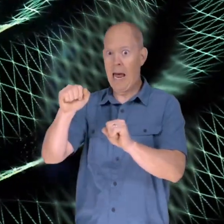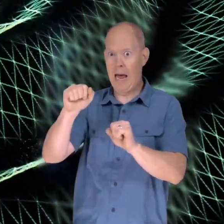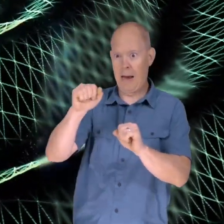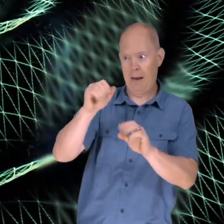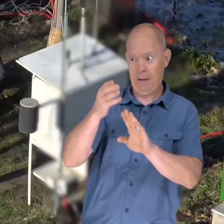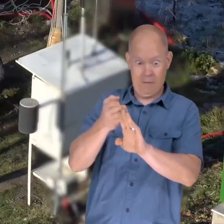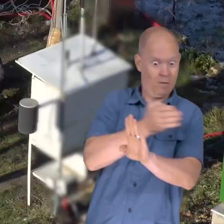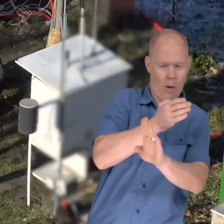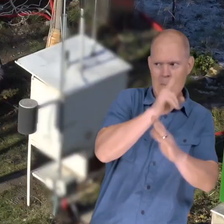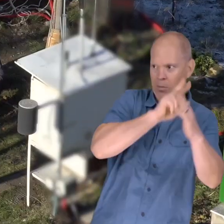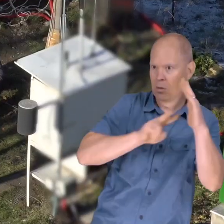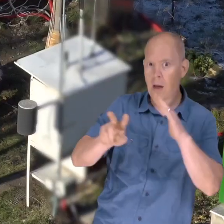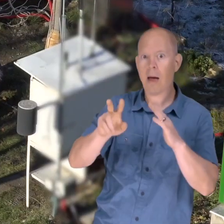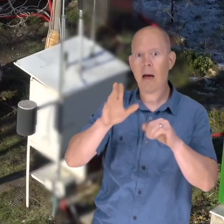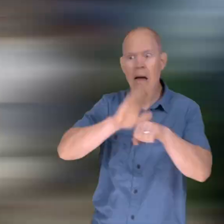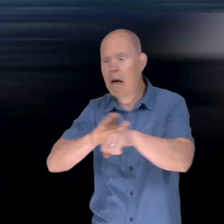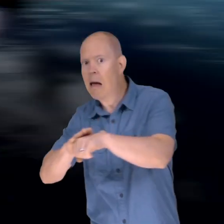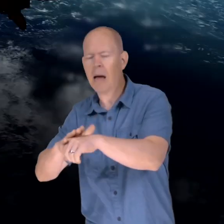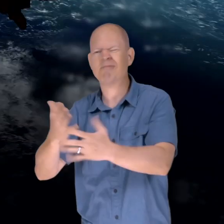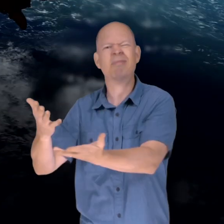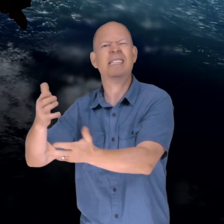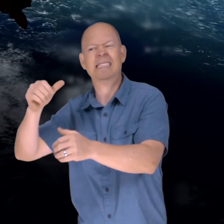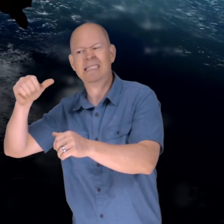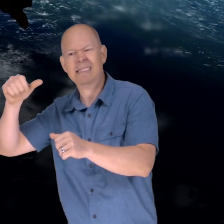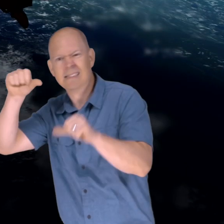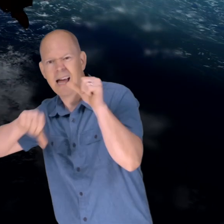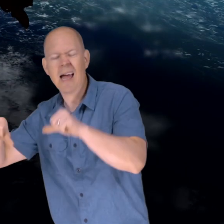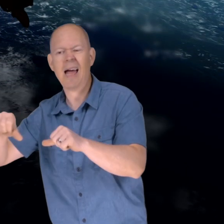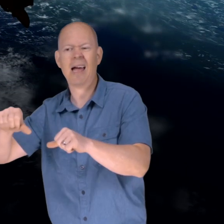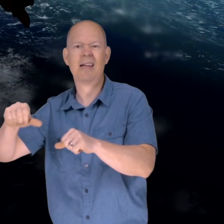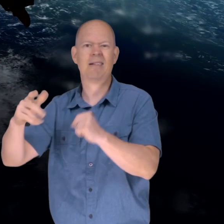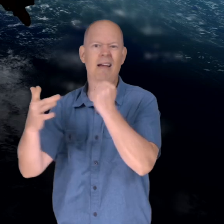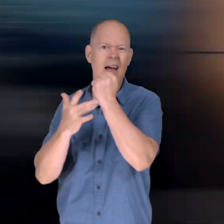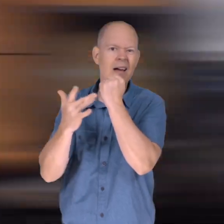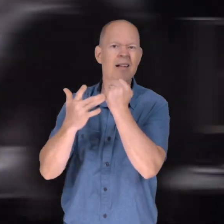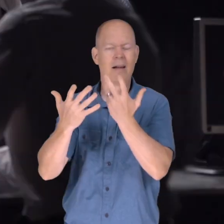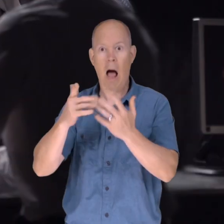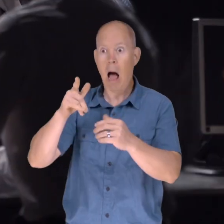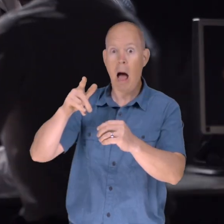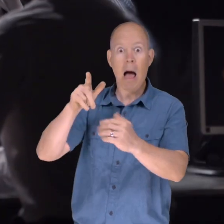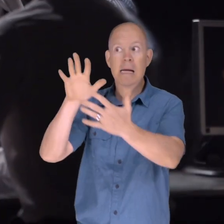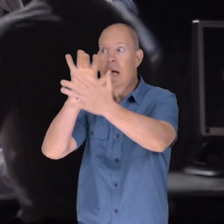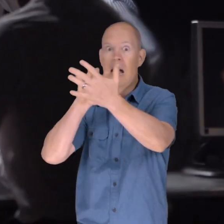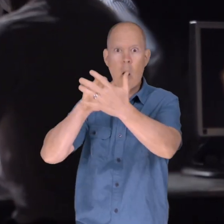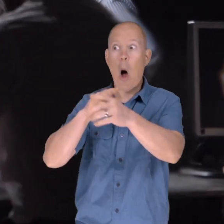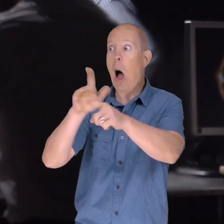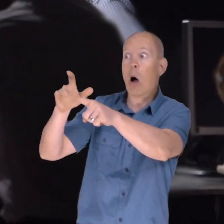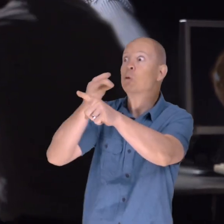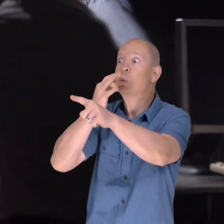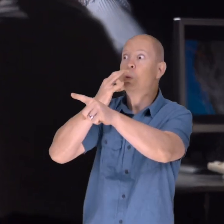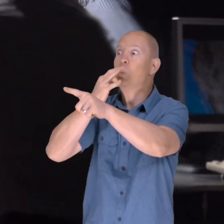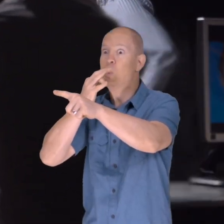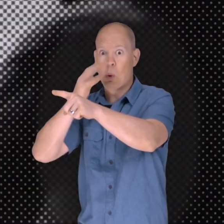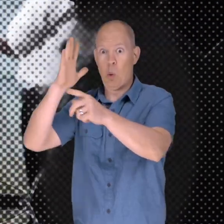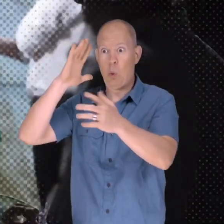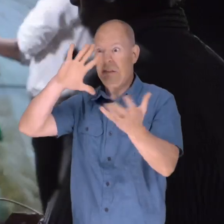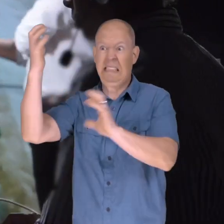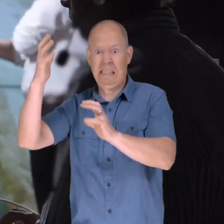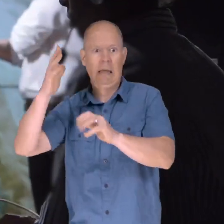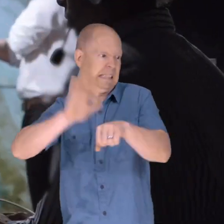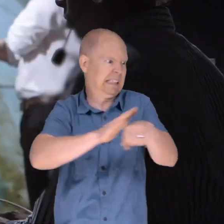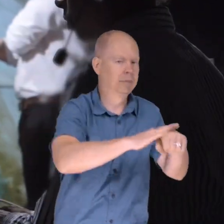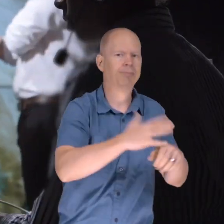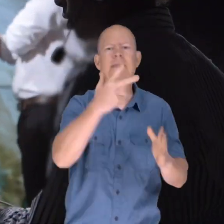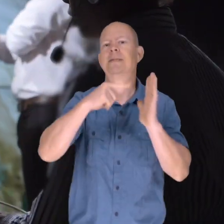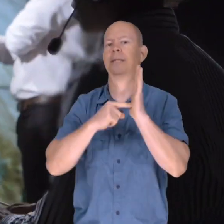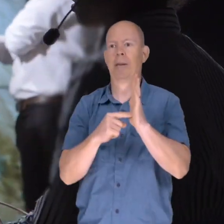because of science and technology, people know when they are coming and can prepare for them in order to stay safe. For